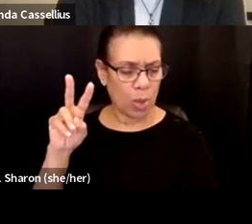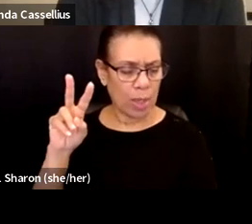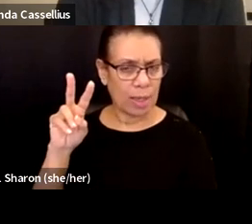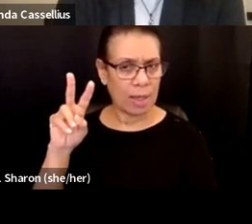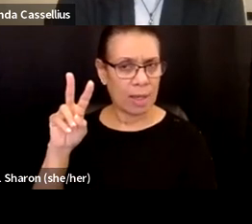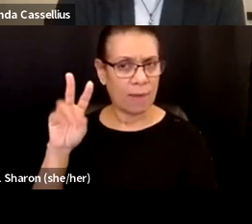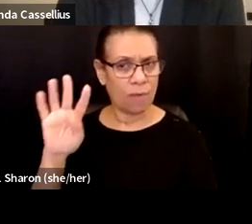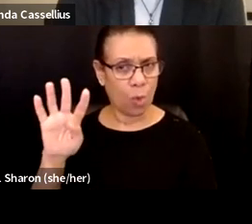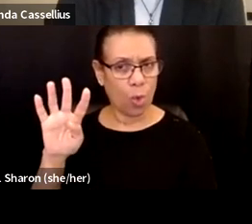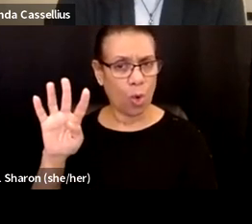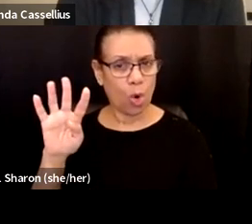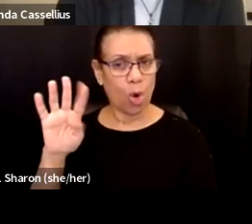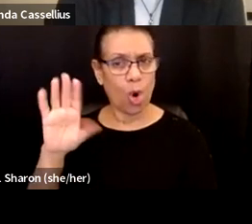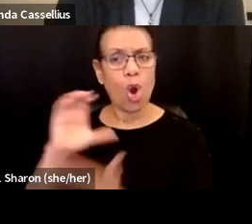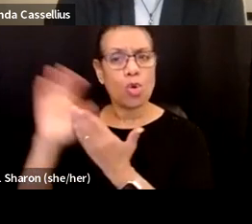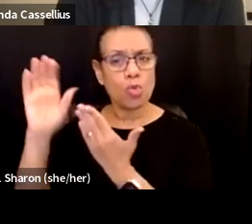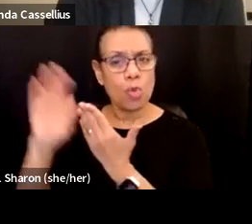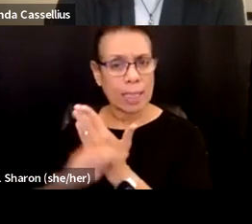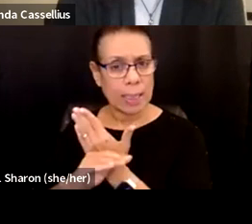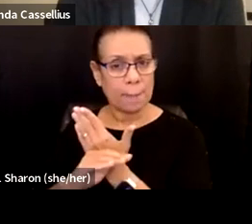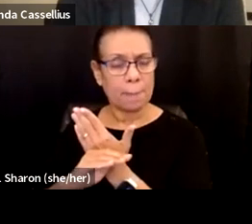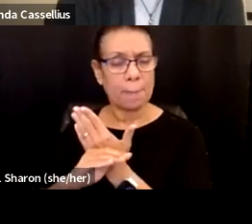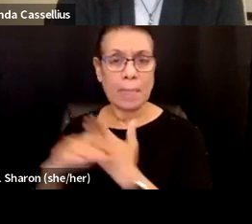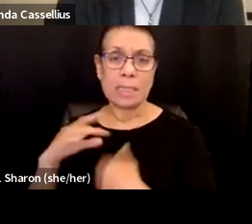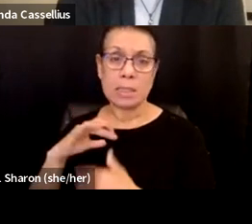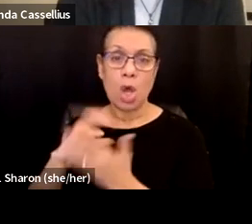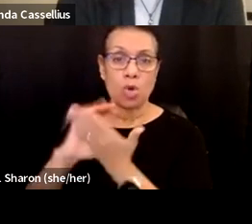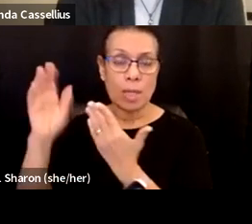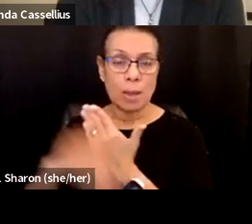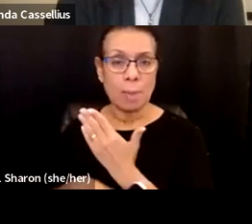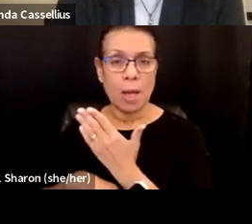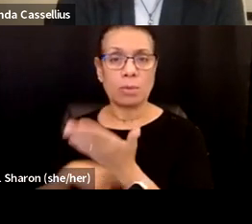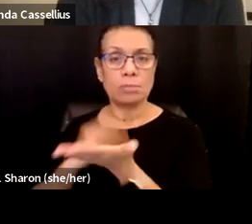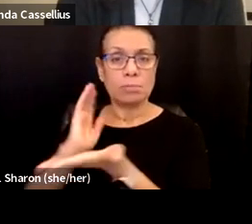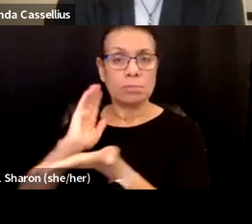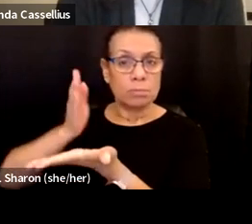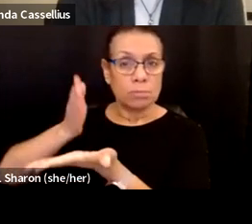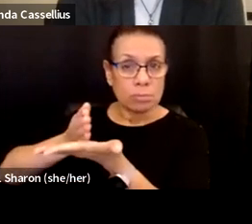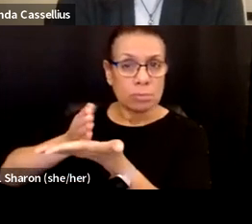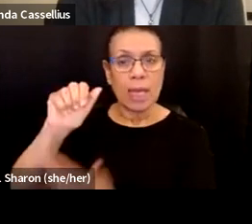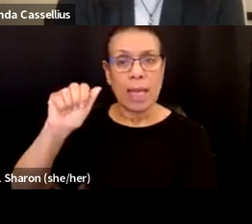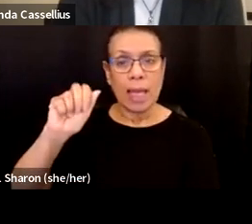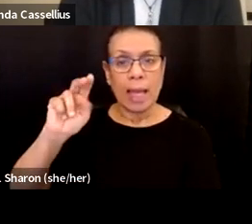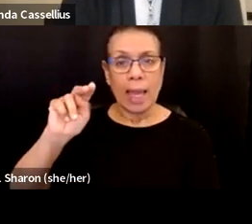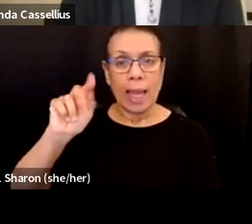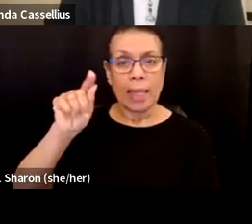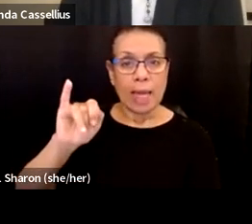coming out which is a award-winning curriculum around anti-bullying that we're very proud of